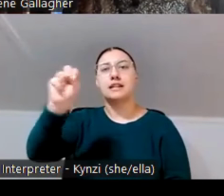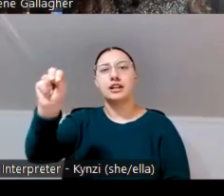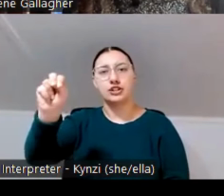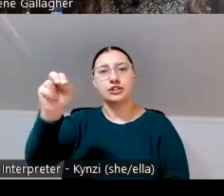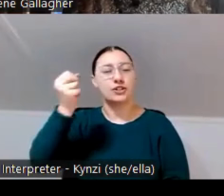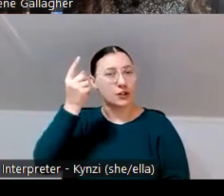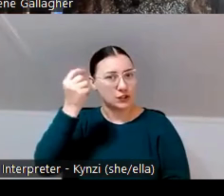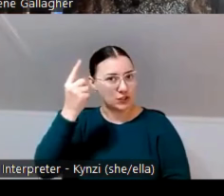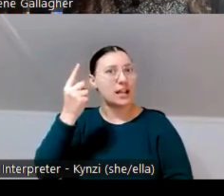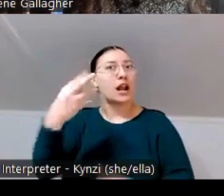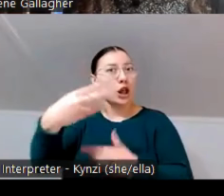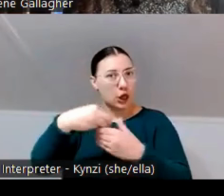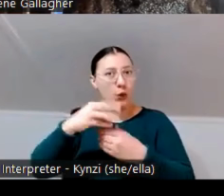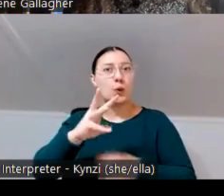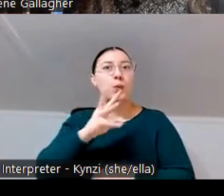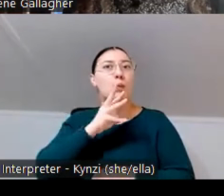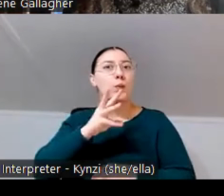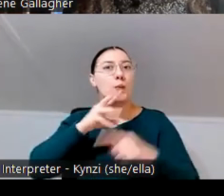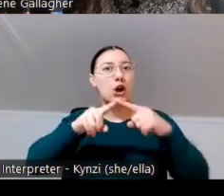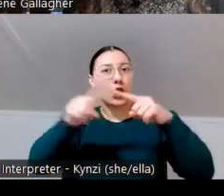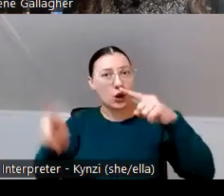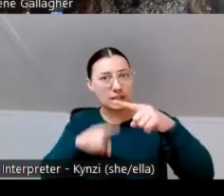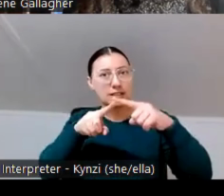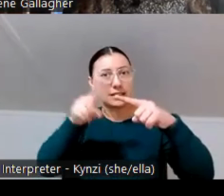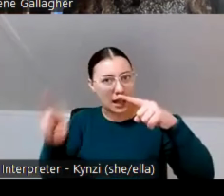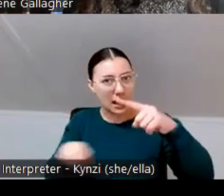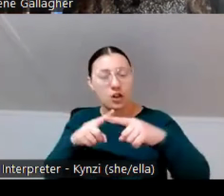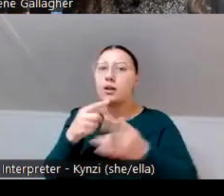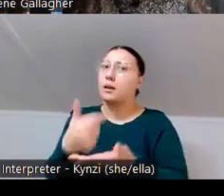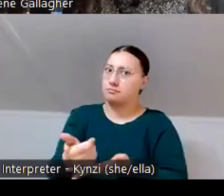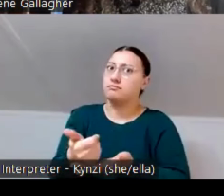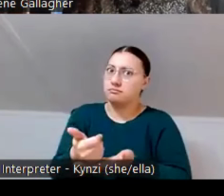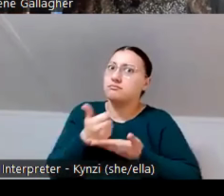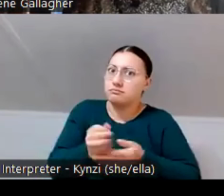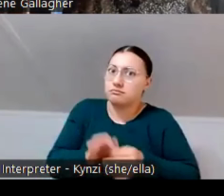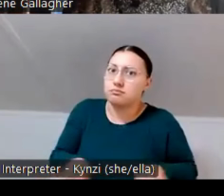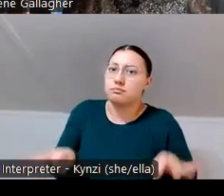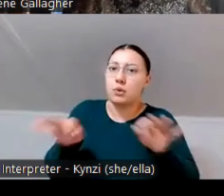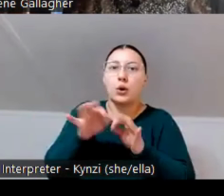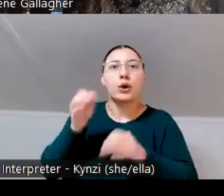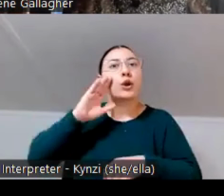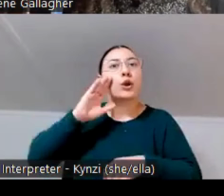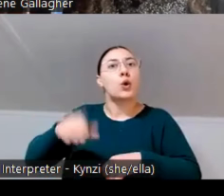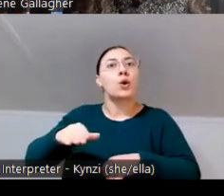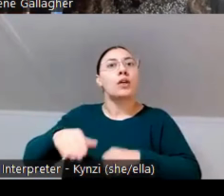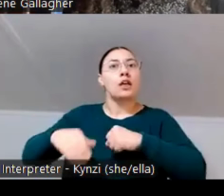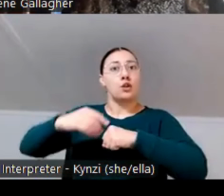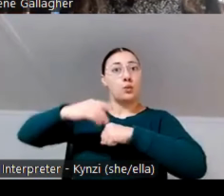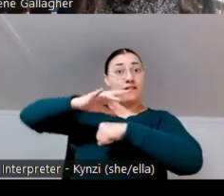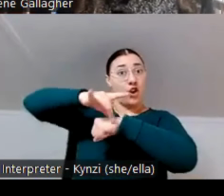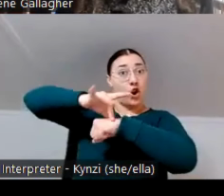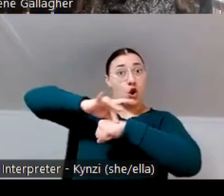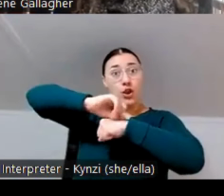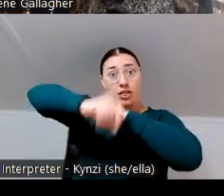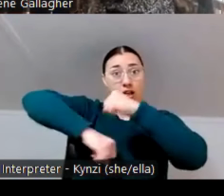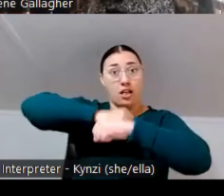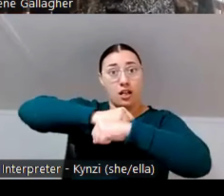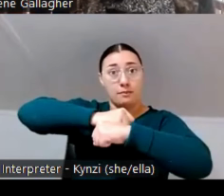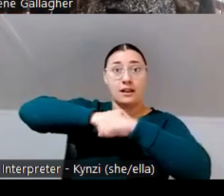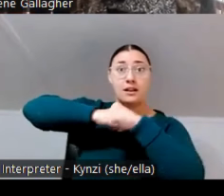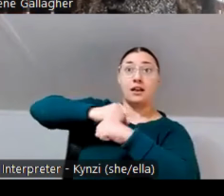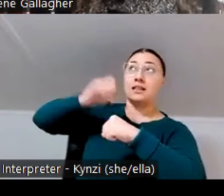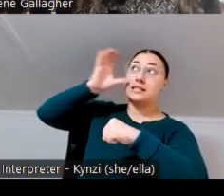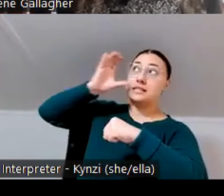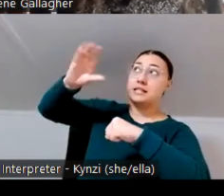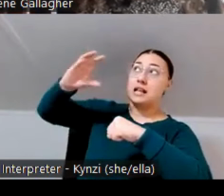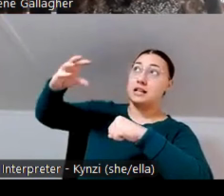Weather changes from season to season as planet Earth travels around the sun because the Earth sits at a tilt. During the